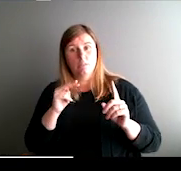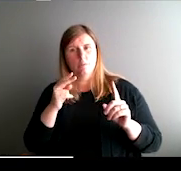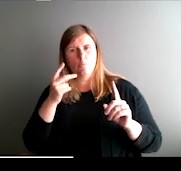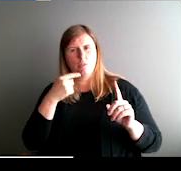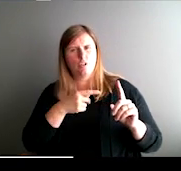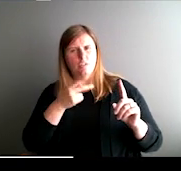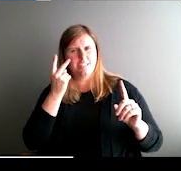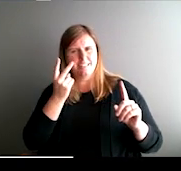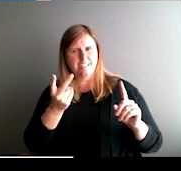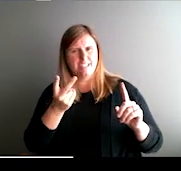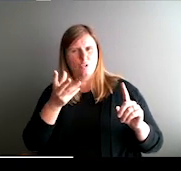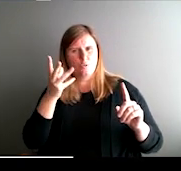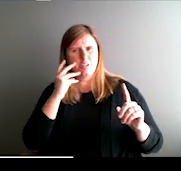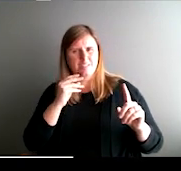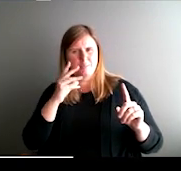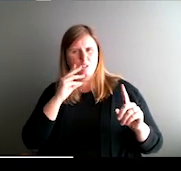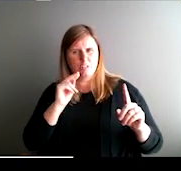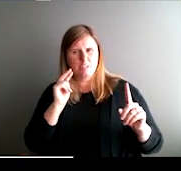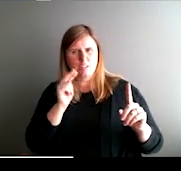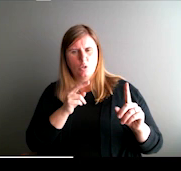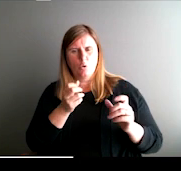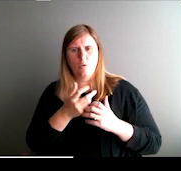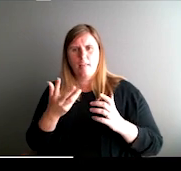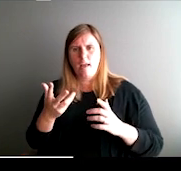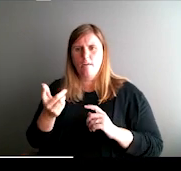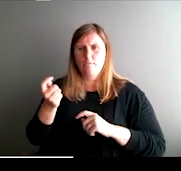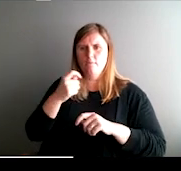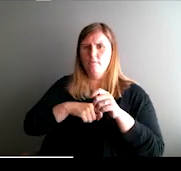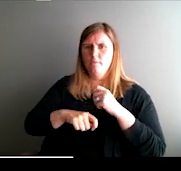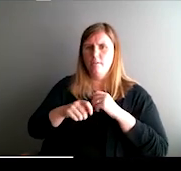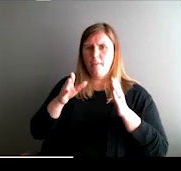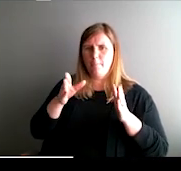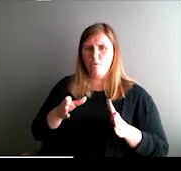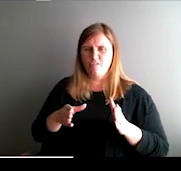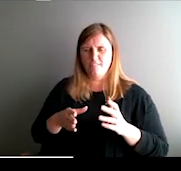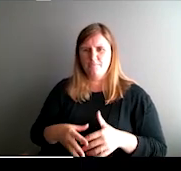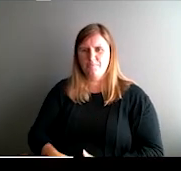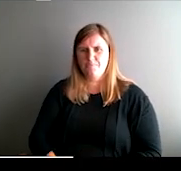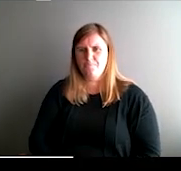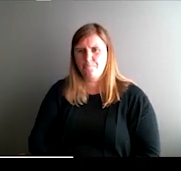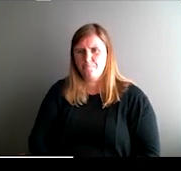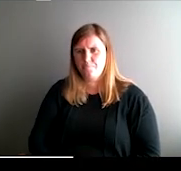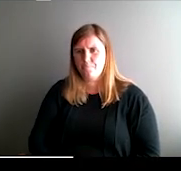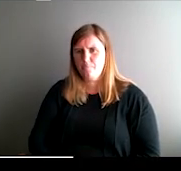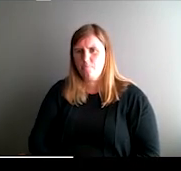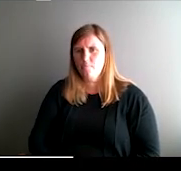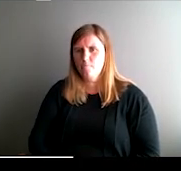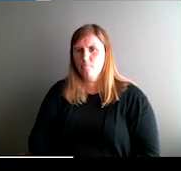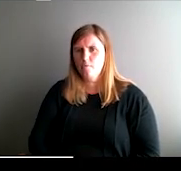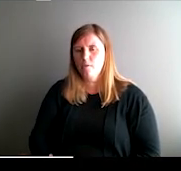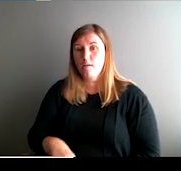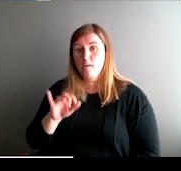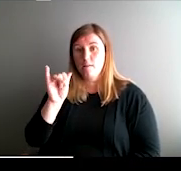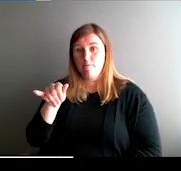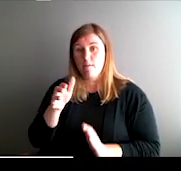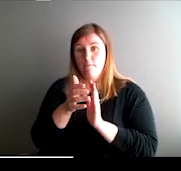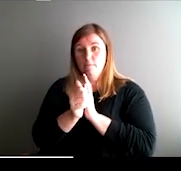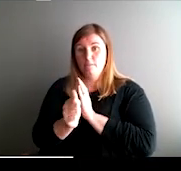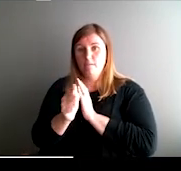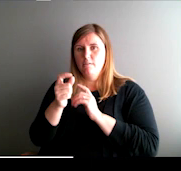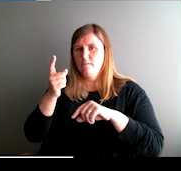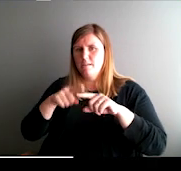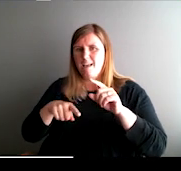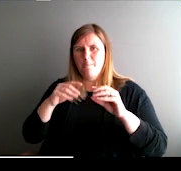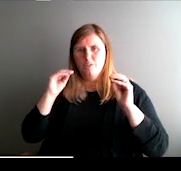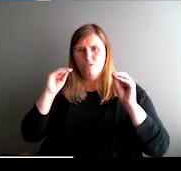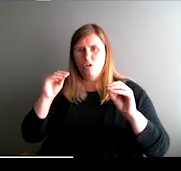seeing or experiencing without obviously being that other person. That skill cannot be